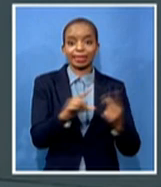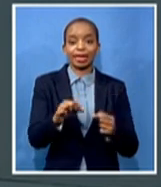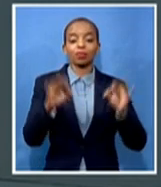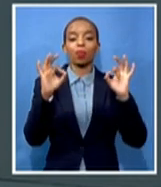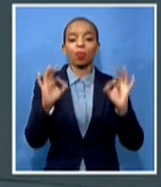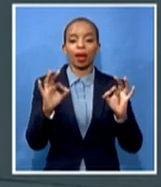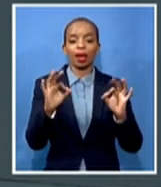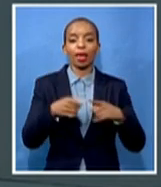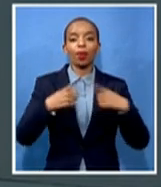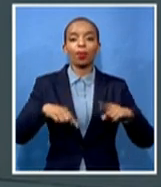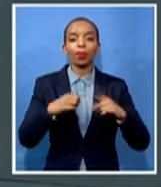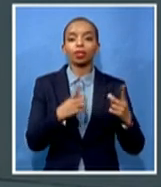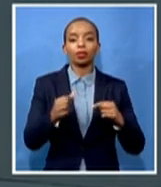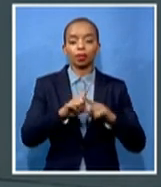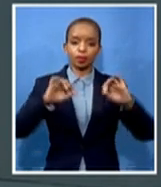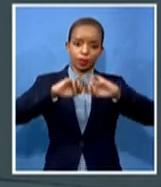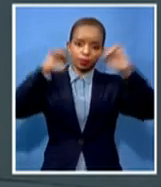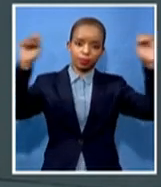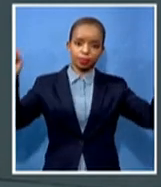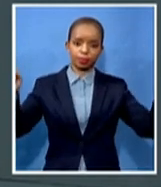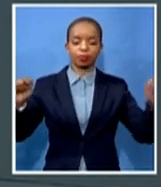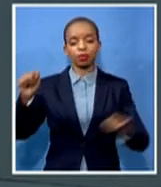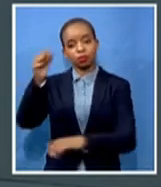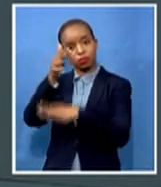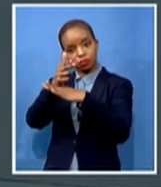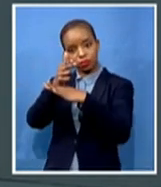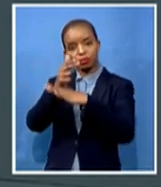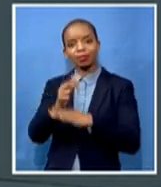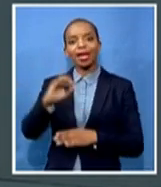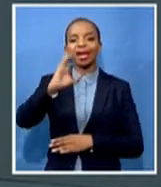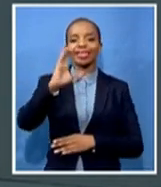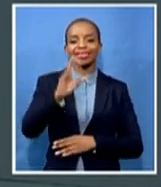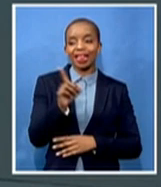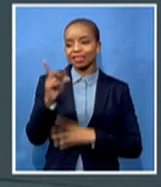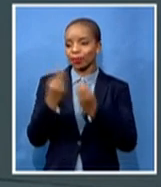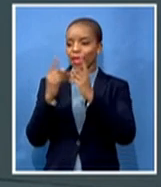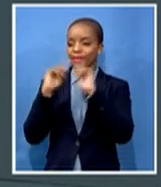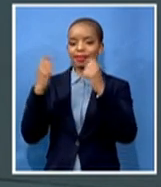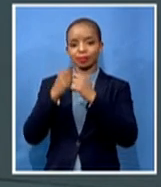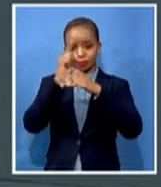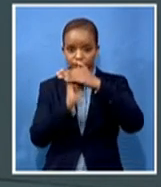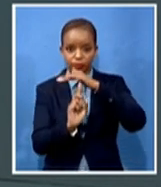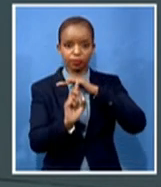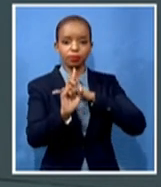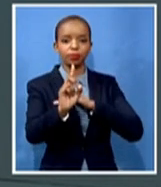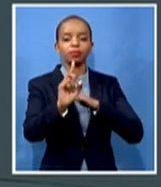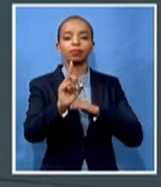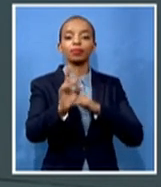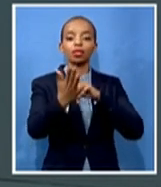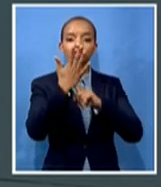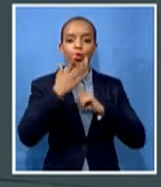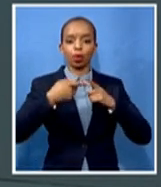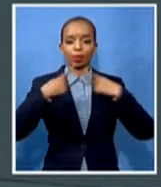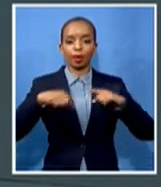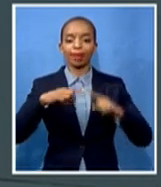Chriselda and the team pulling back the curtain, giving us a window into the reality of on the ground, what people